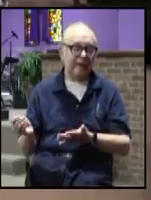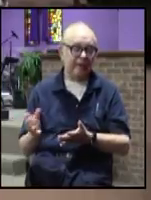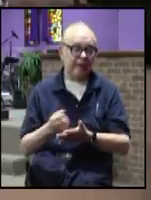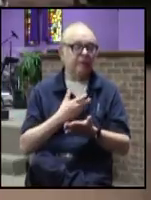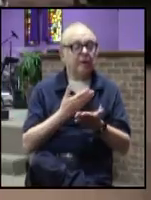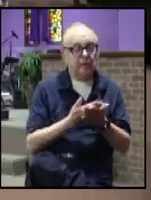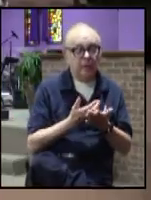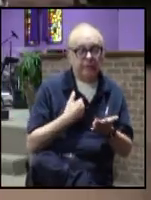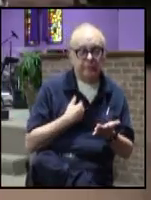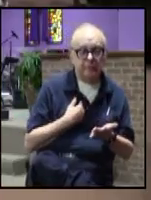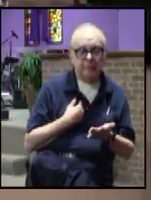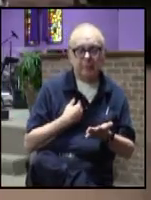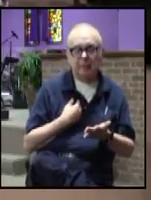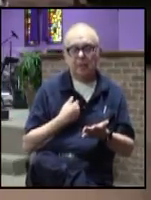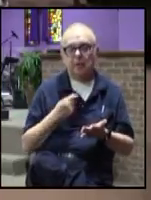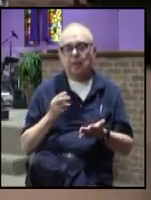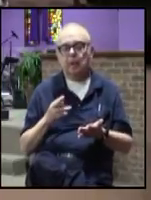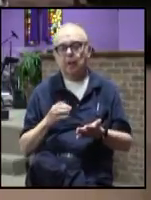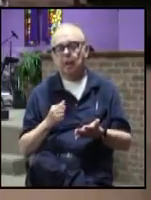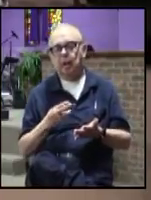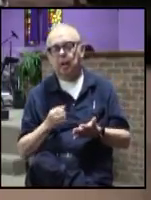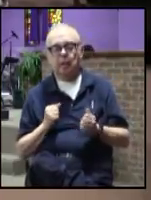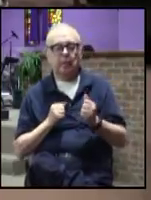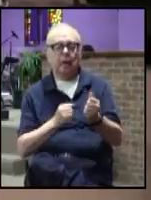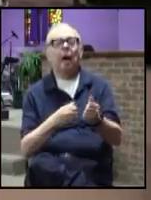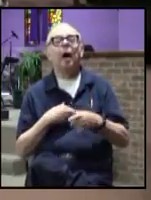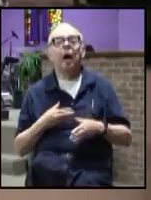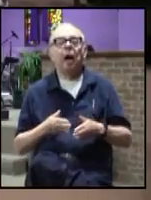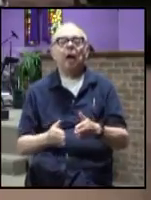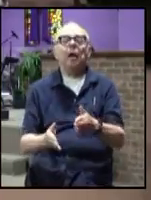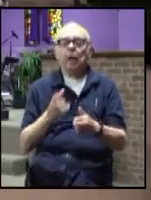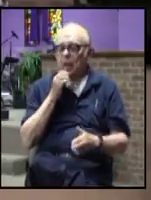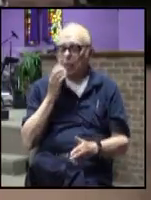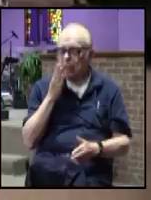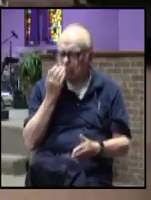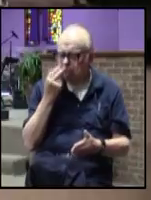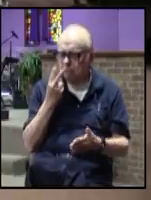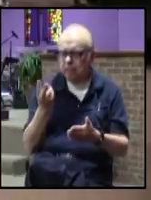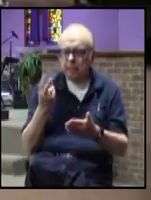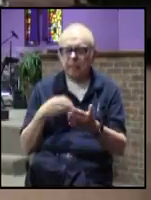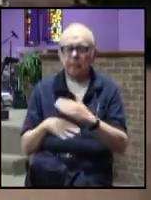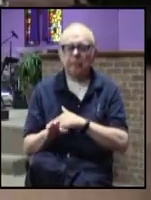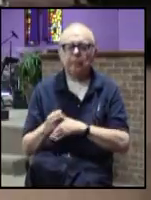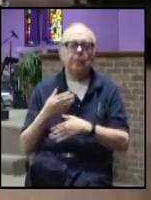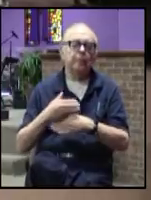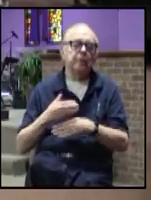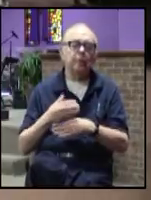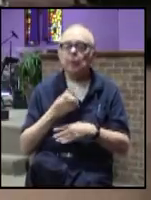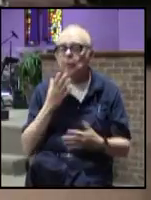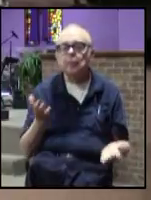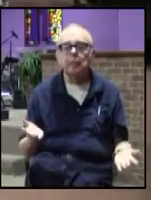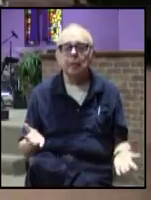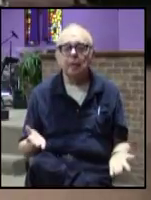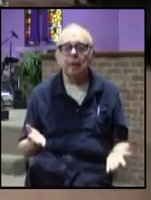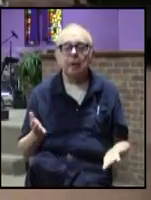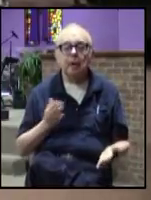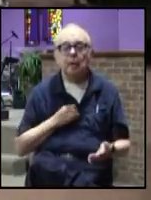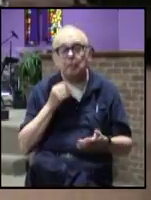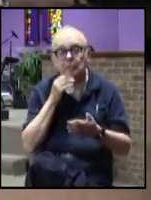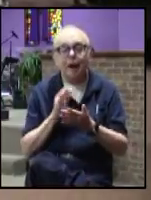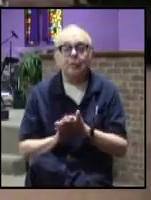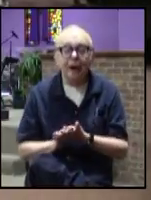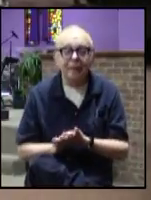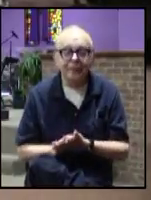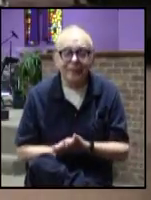an offering. So Joshua was following me down the hall, and who do I see crawling in, soaking wet through the window?